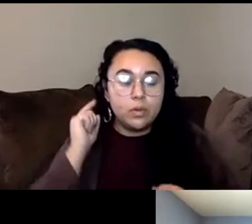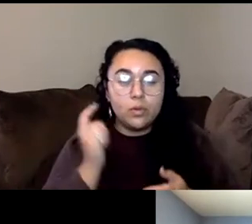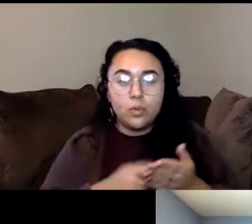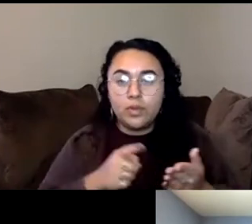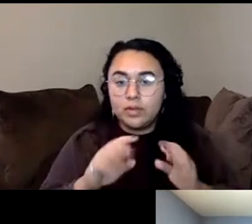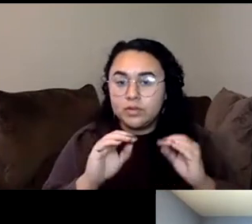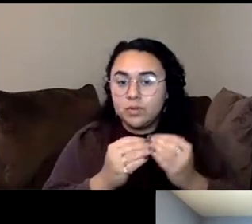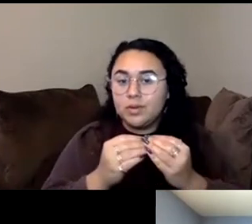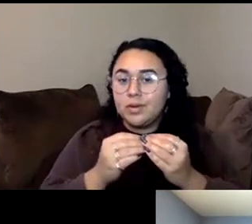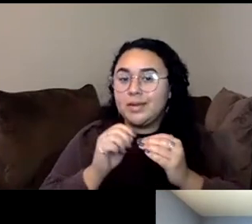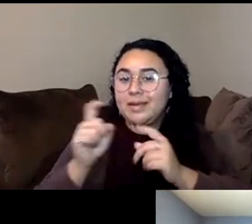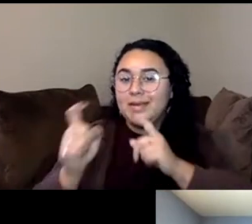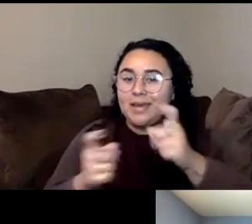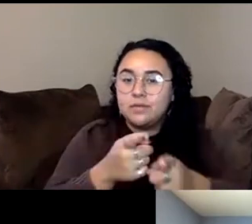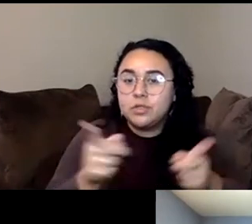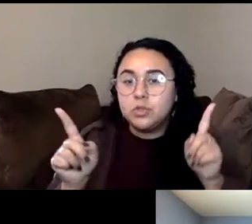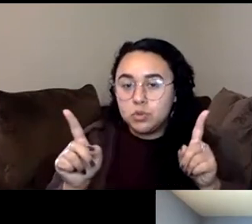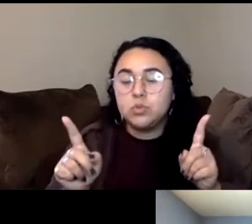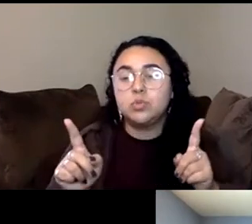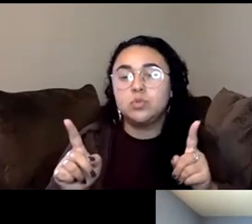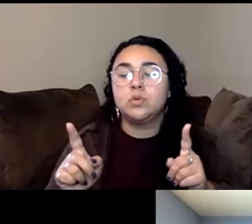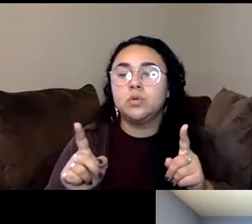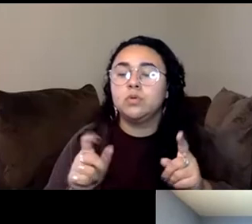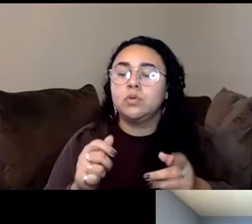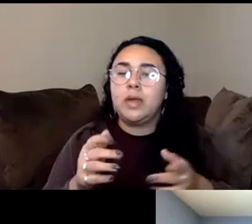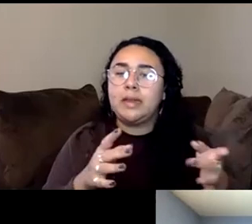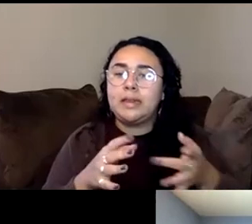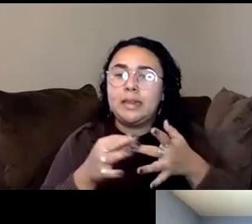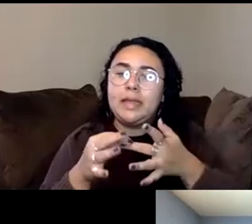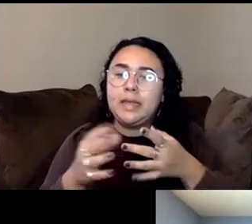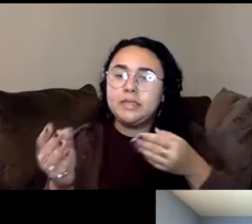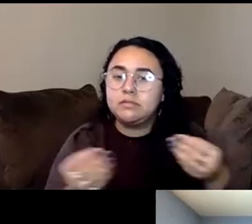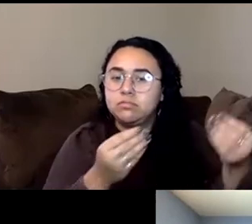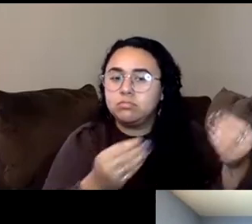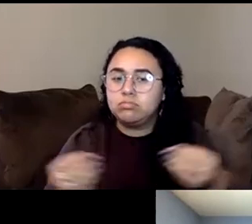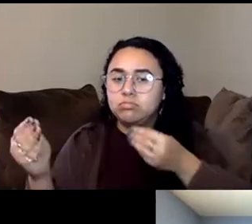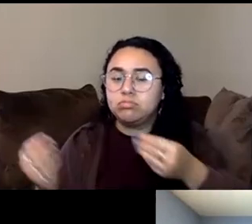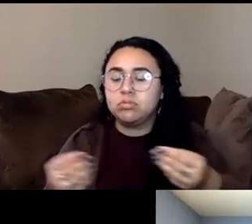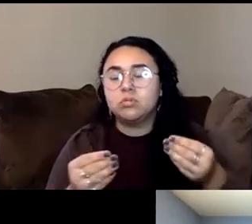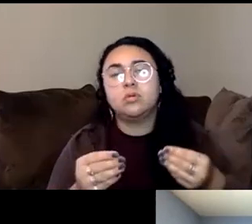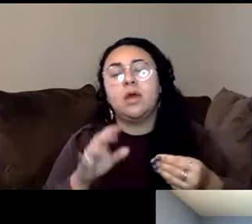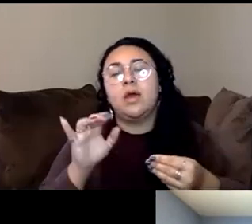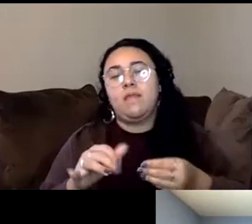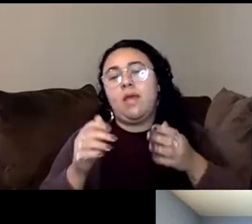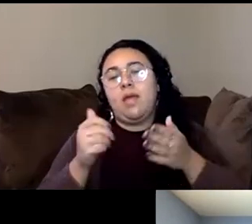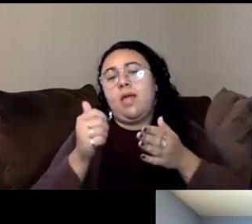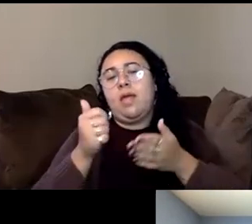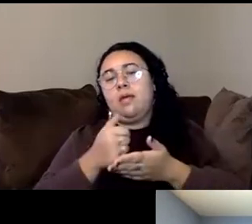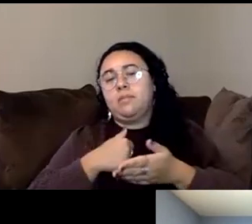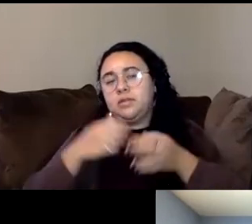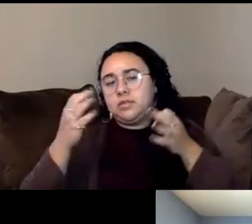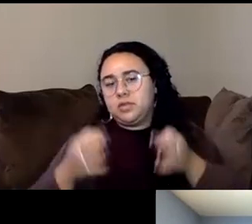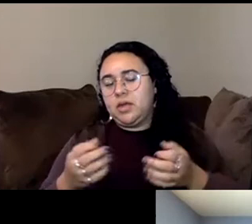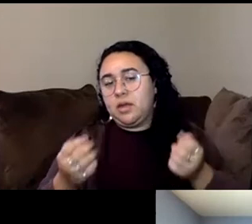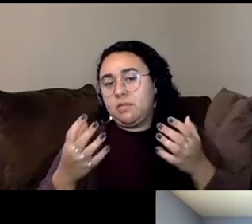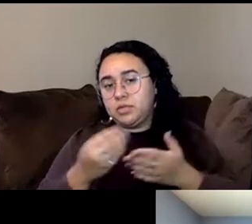gives and what this organization sort of facilitates, sort of drove why I gave the amount that I gave. And so I would invite you also to